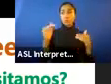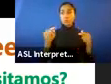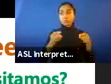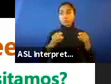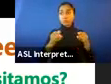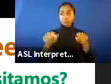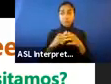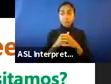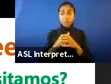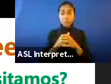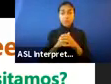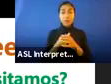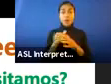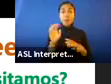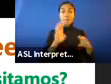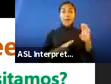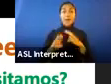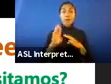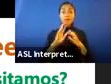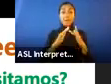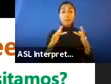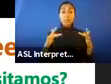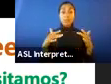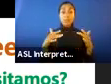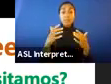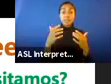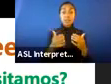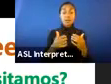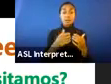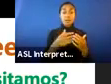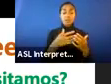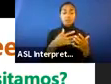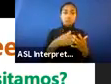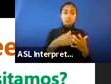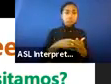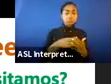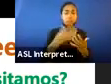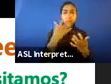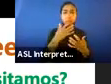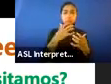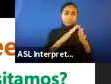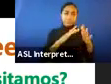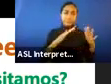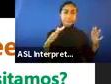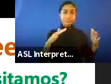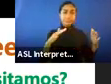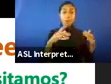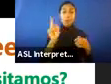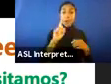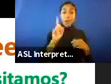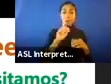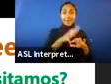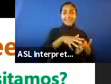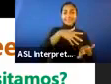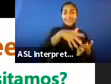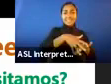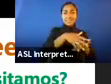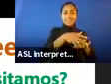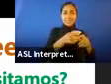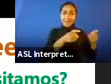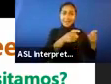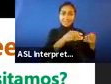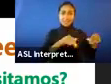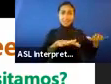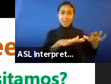Biodiversity is richest on Indigenous managed lands. And while Indigenous people today make up less than 5% of the world's